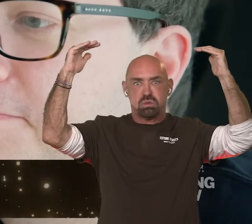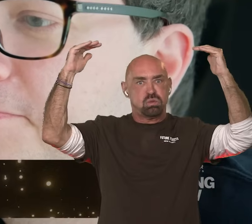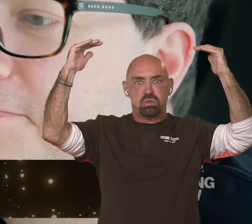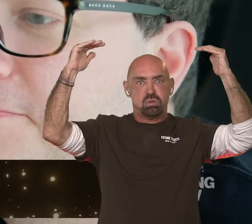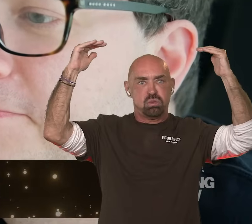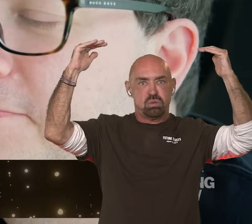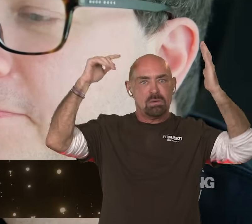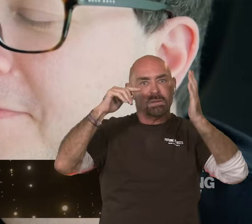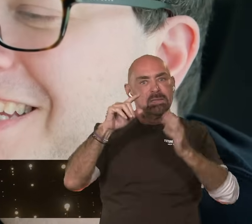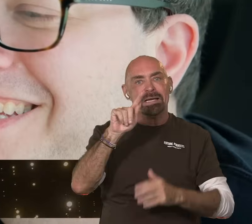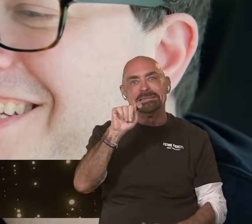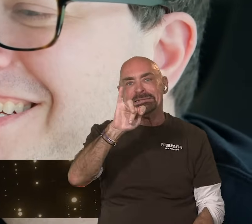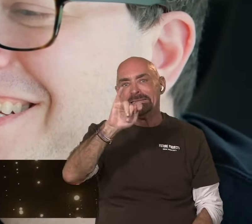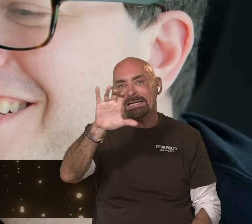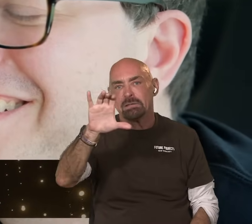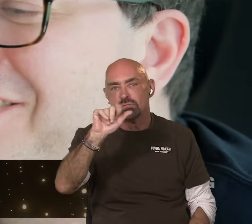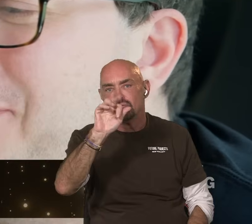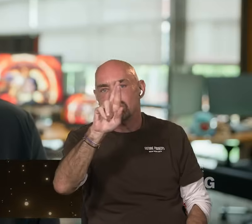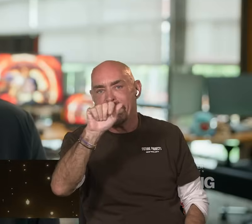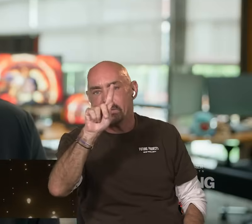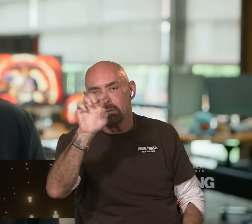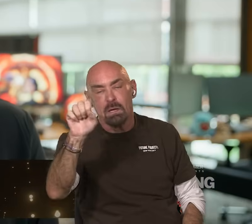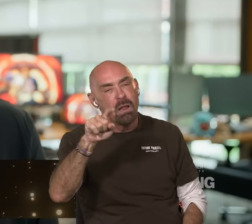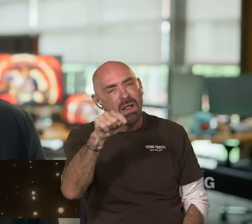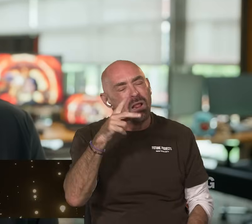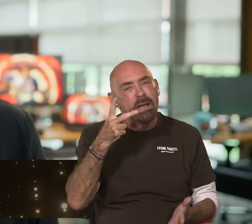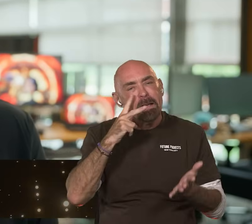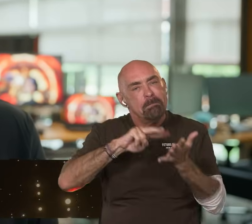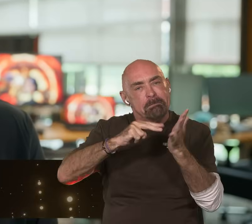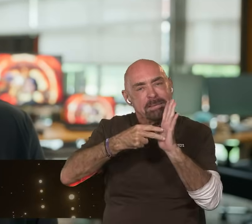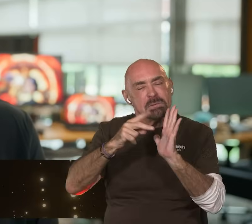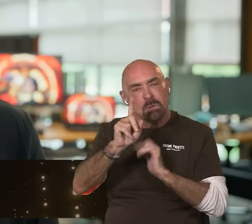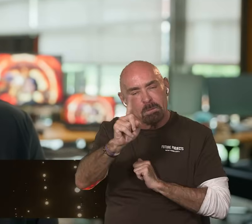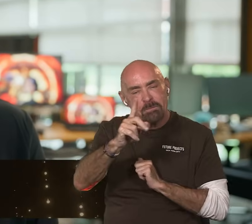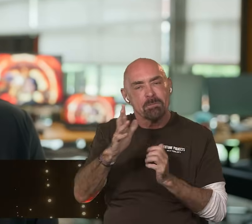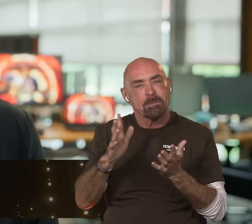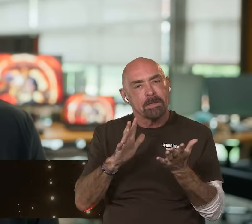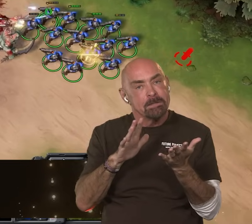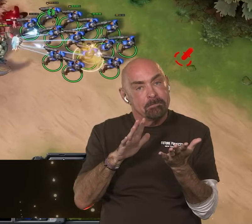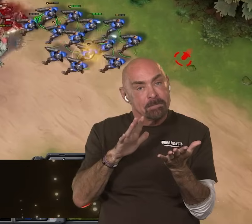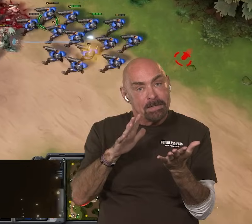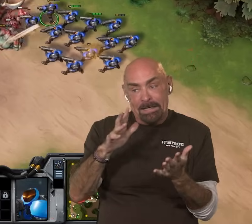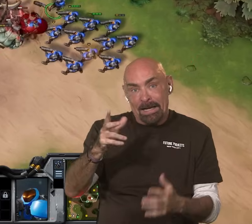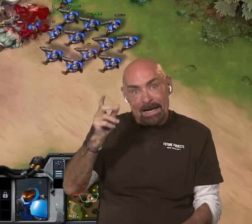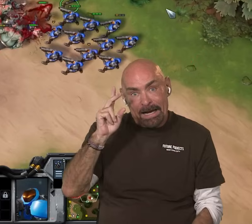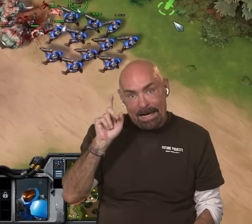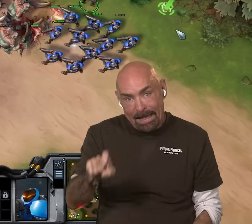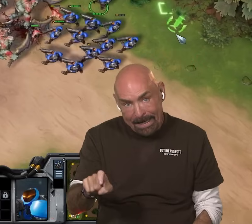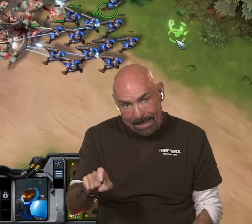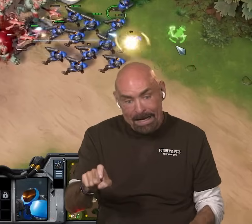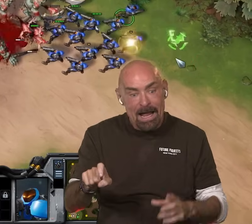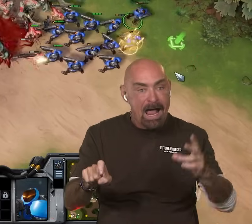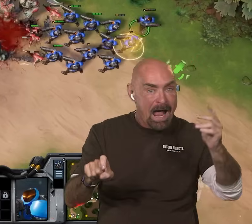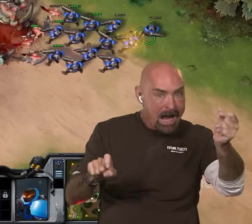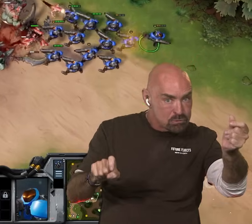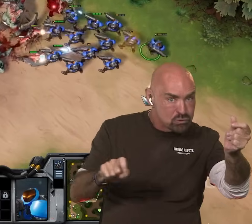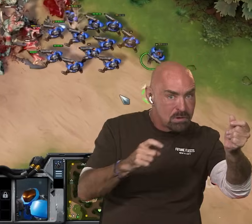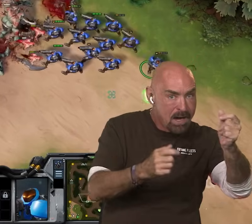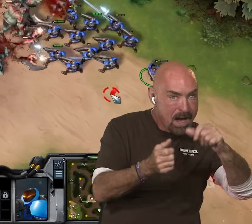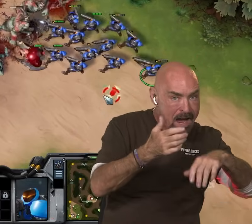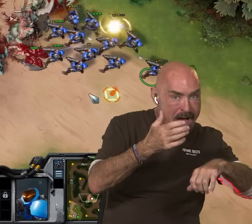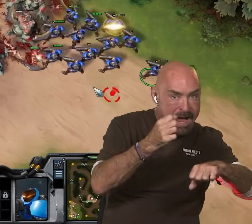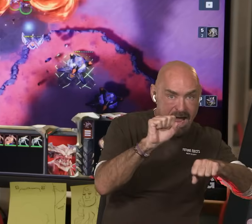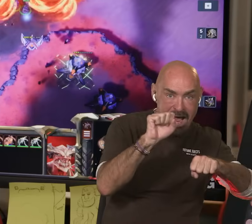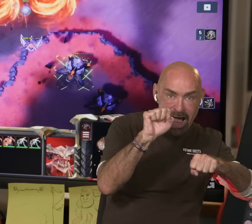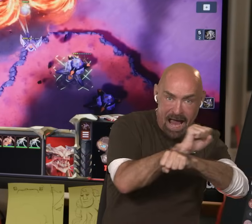rate than any real-time strategy game that's ever come before. In a nutshell, essentially what that means is, as a player, the time between clicking and seeing their actions take